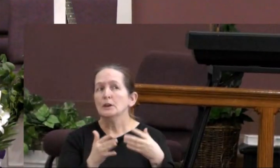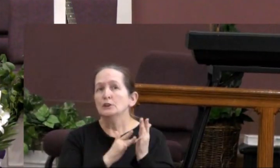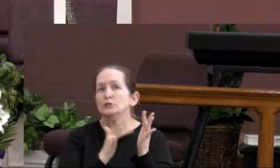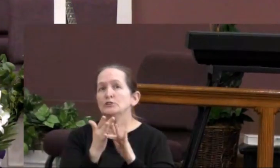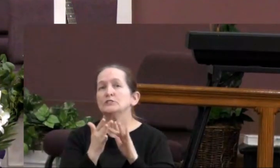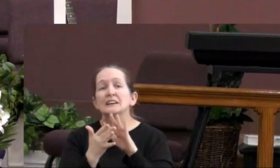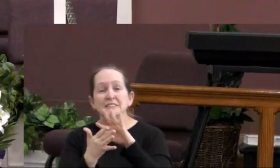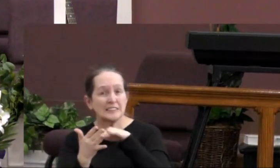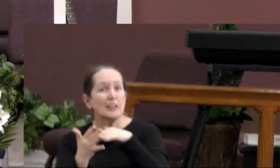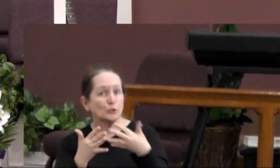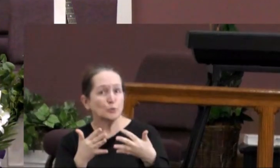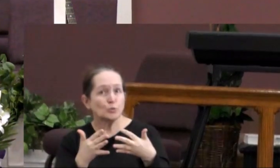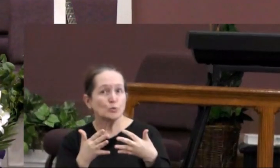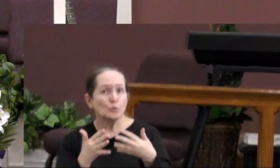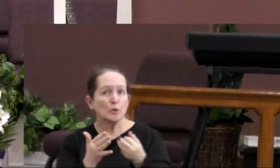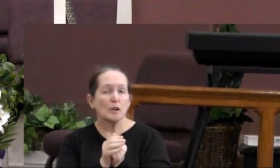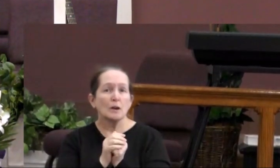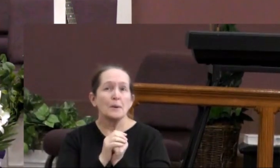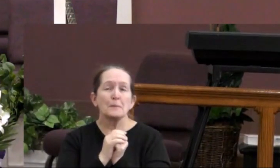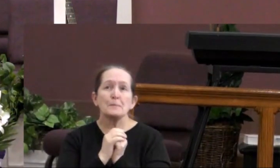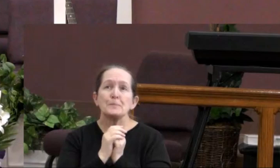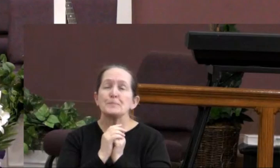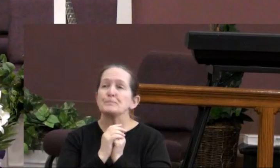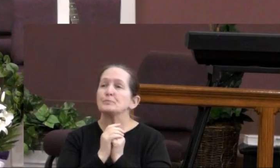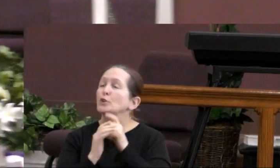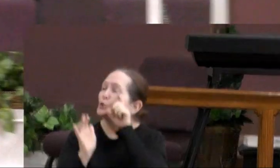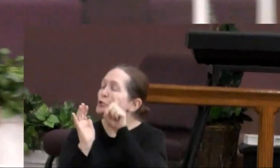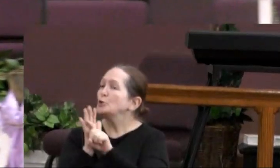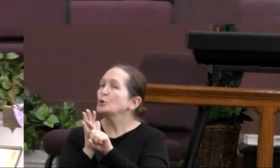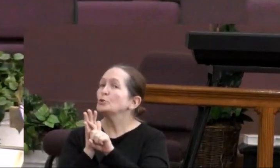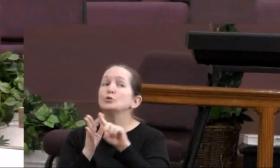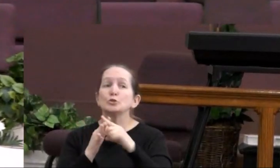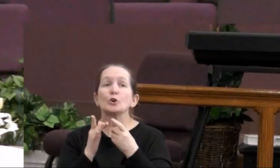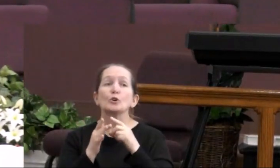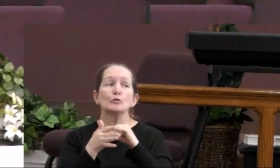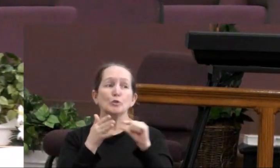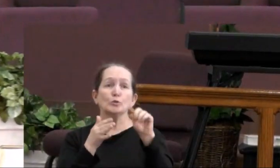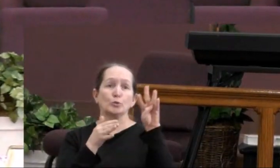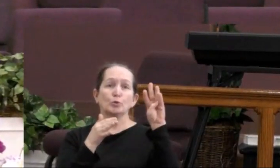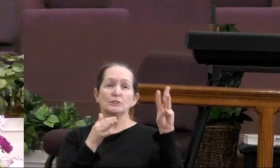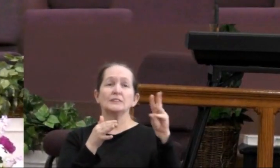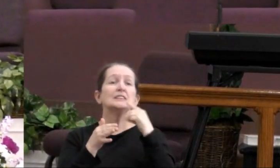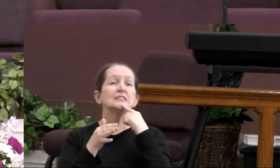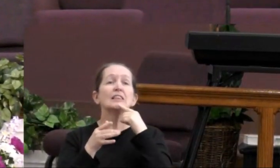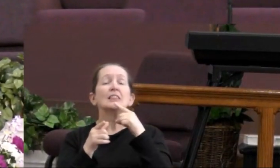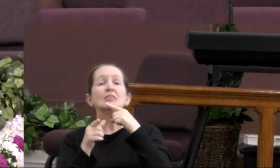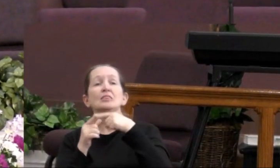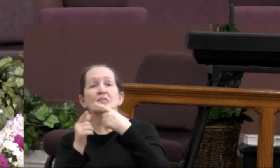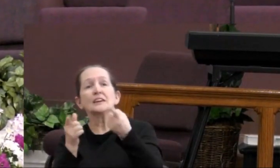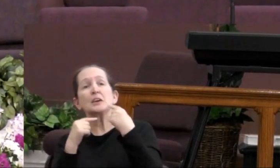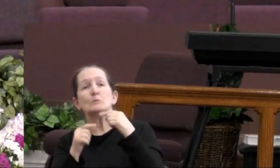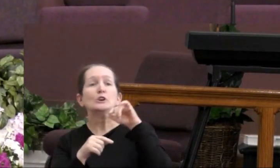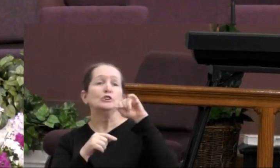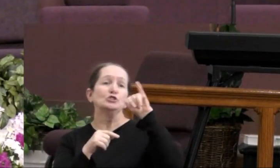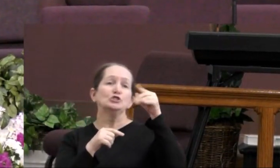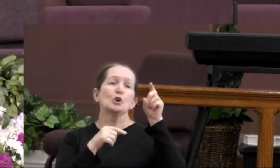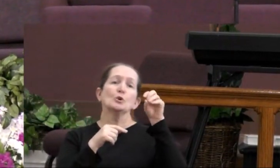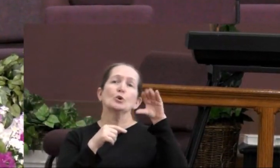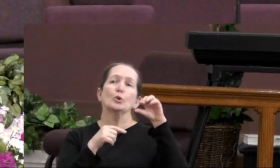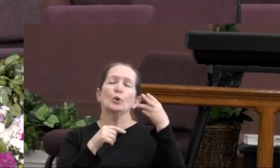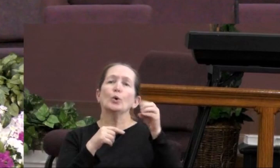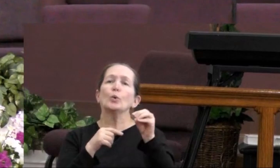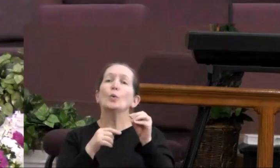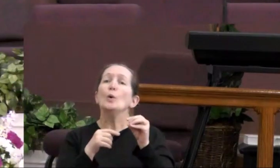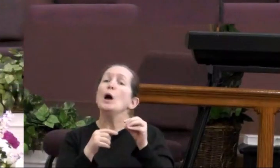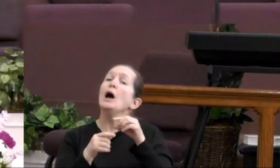Jesus is on a schedule. You'll notice as we began in verse 46, it says, "Then they came to Jericho, And as he